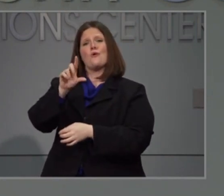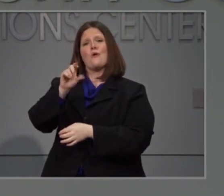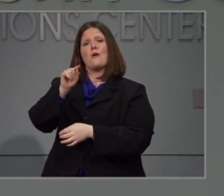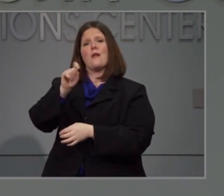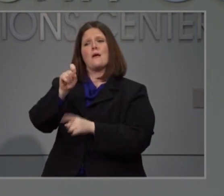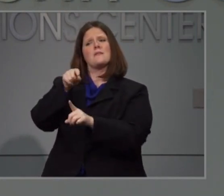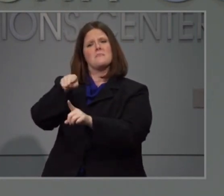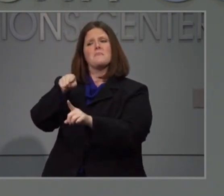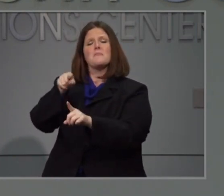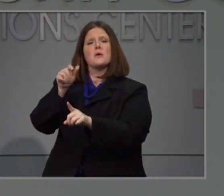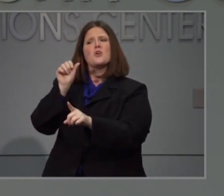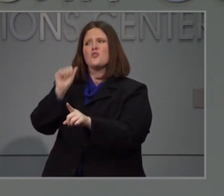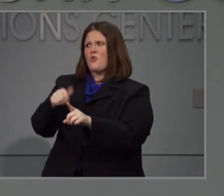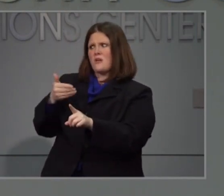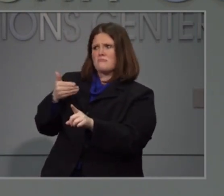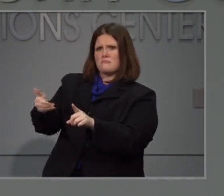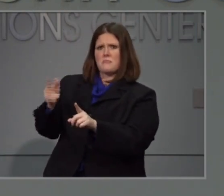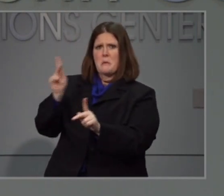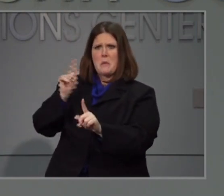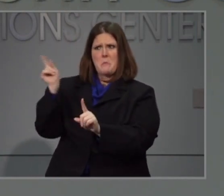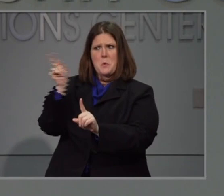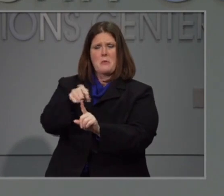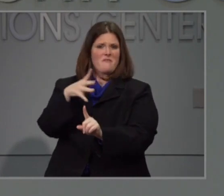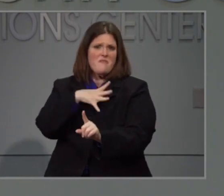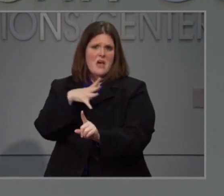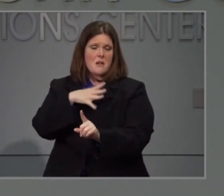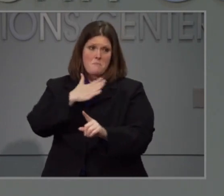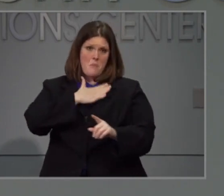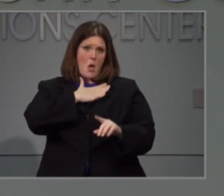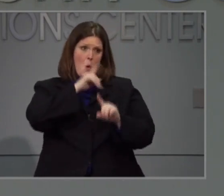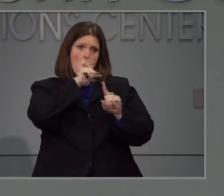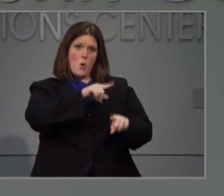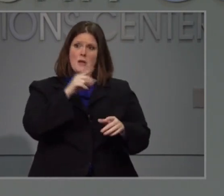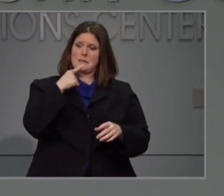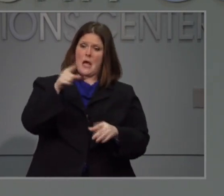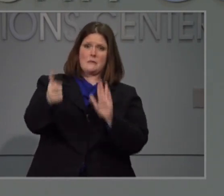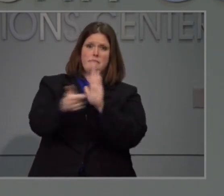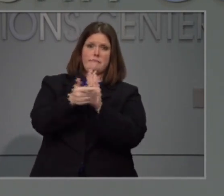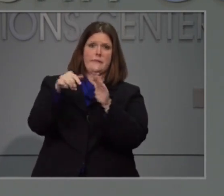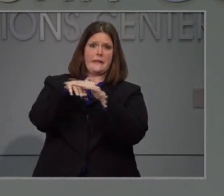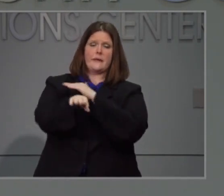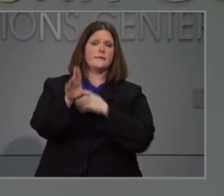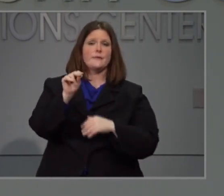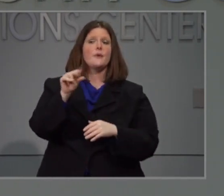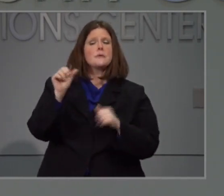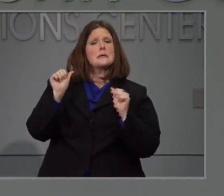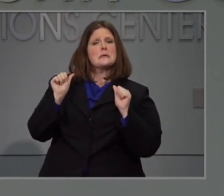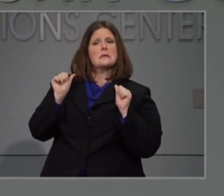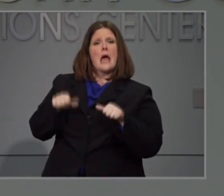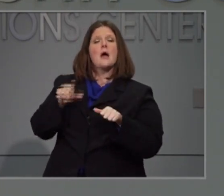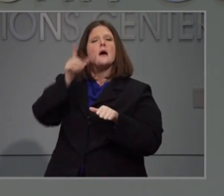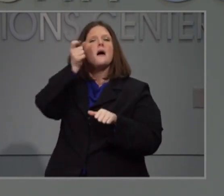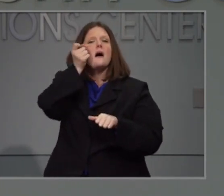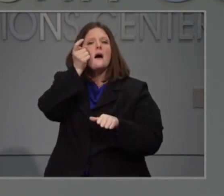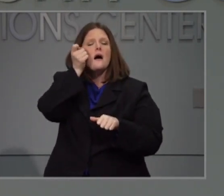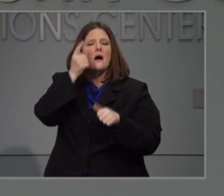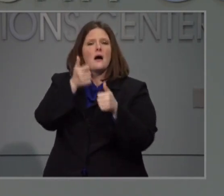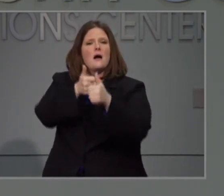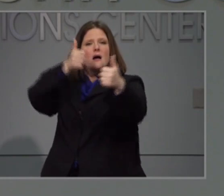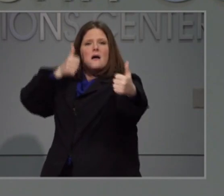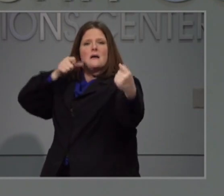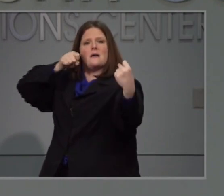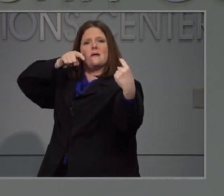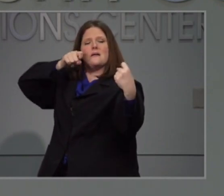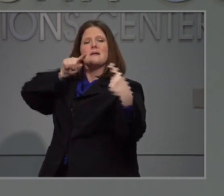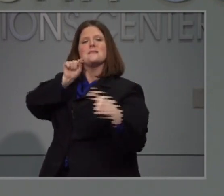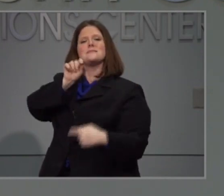them now if they wanted to under the executive order. However, we've encouraged people to telework as much as they